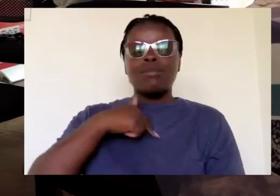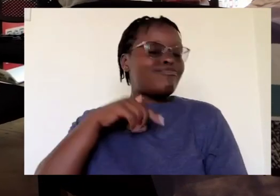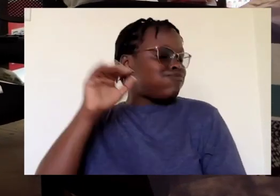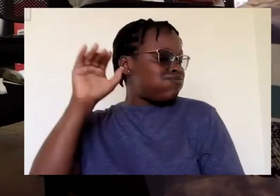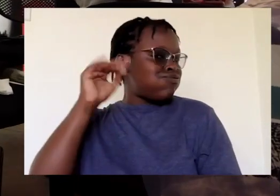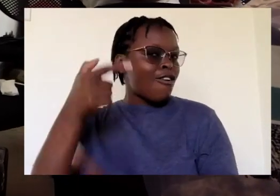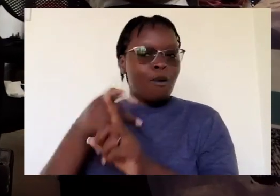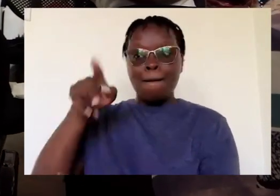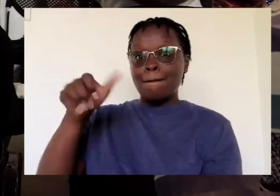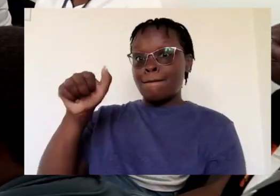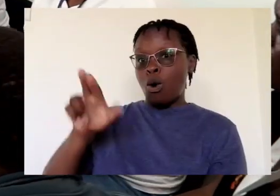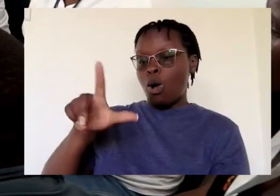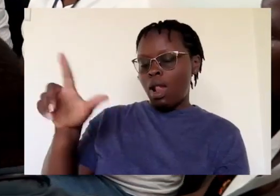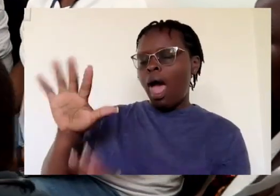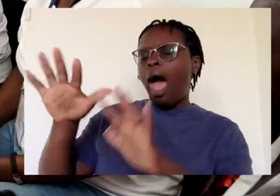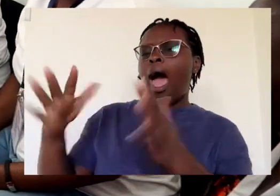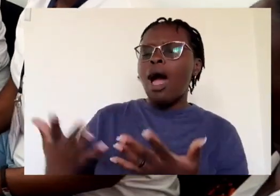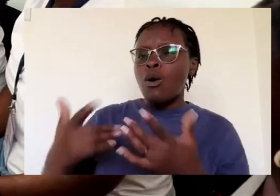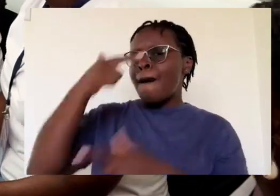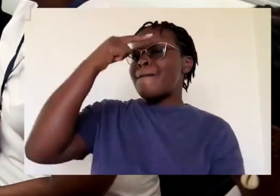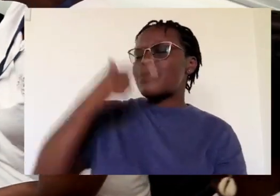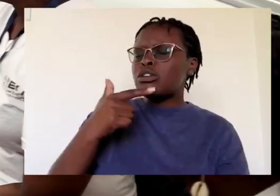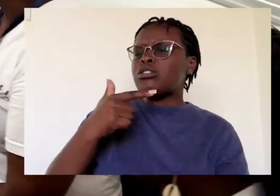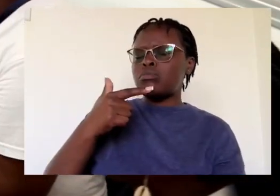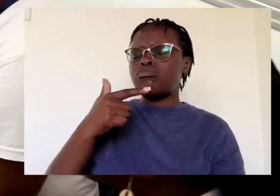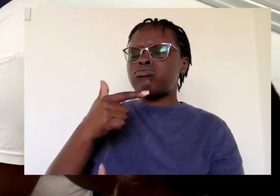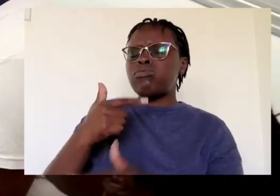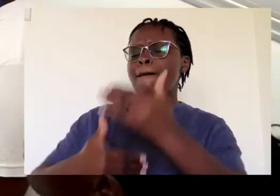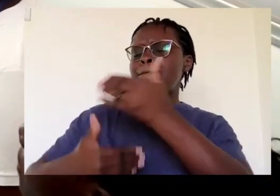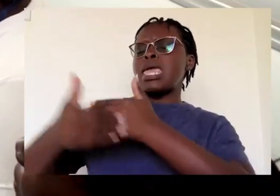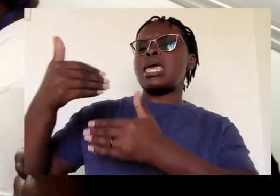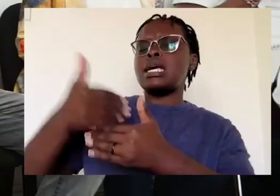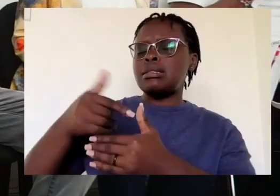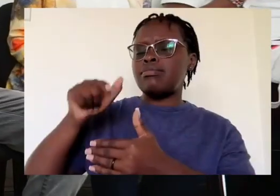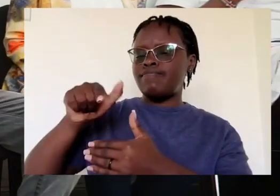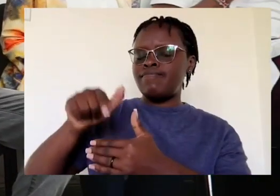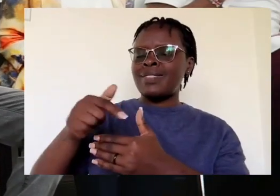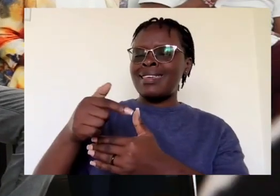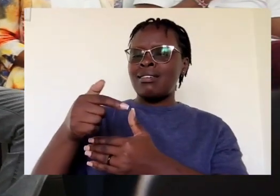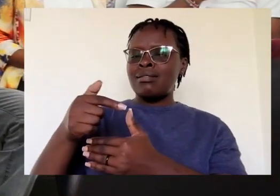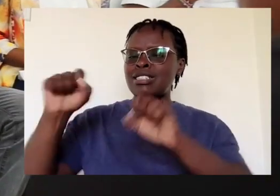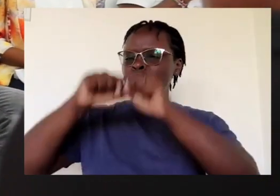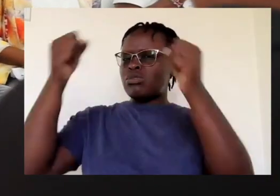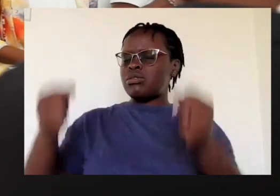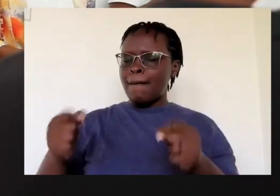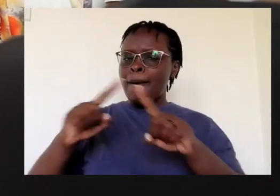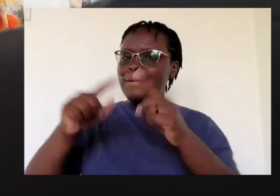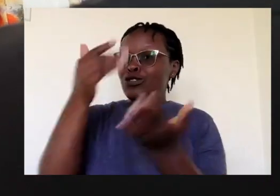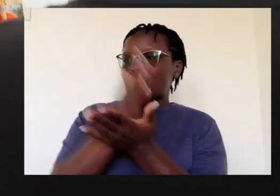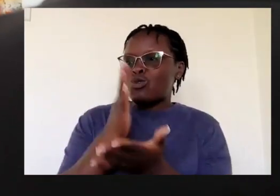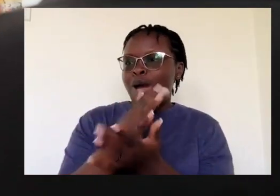We've just heard from Paulo Dhiambo on how policies are shaping the future of EdTech in Kenya. But policies alone aren't enough.